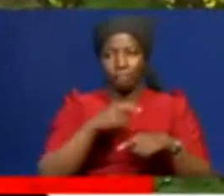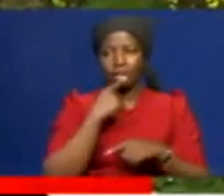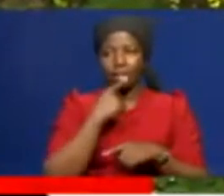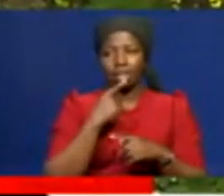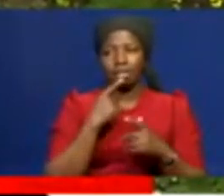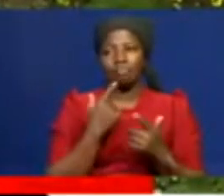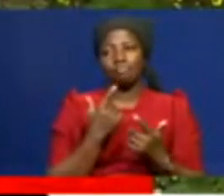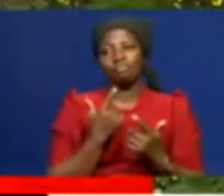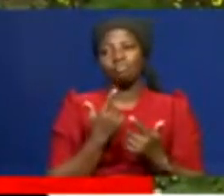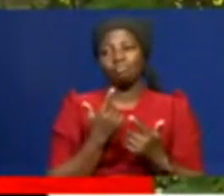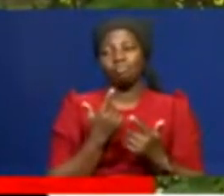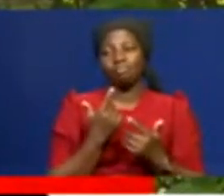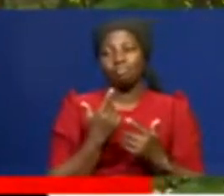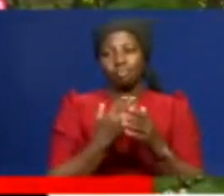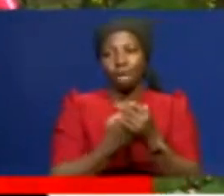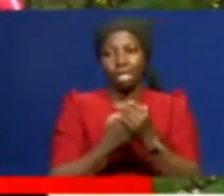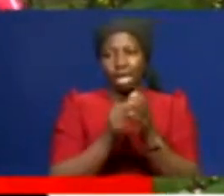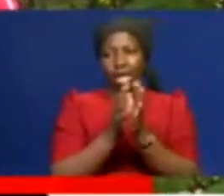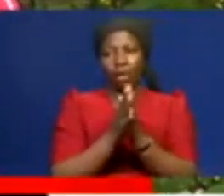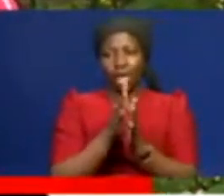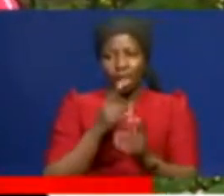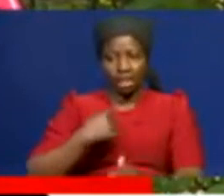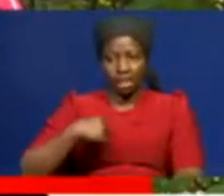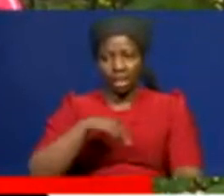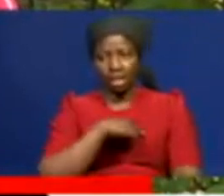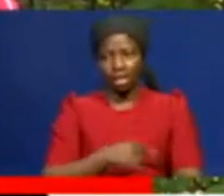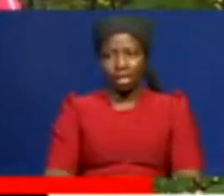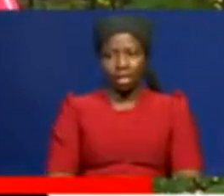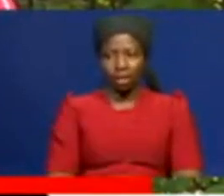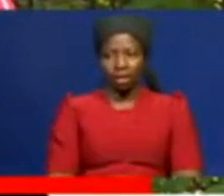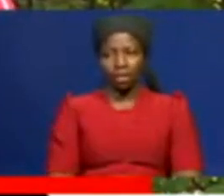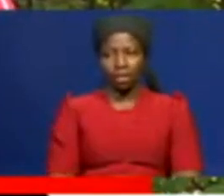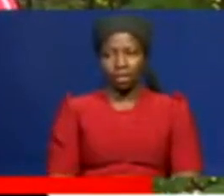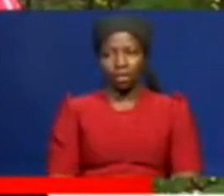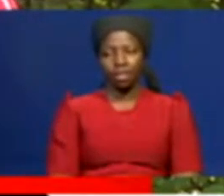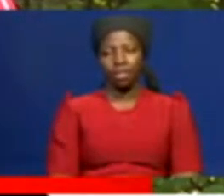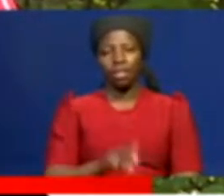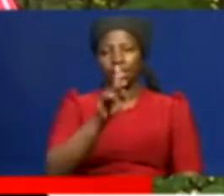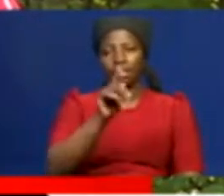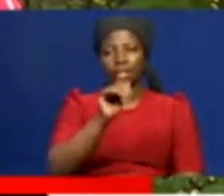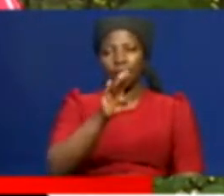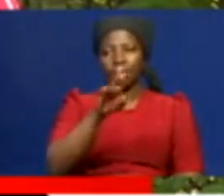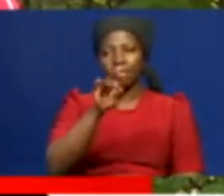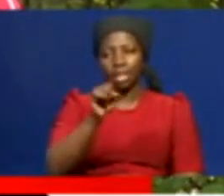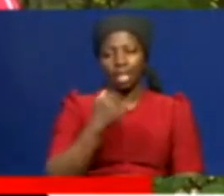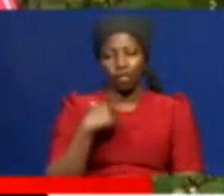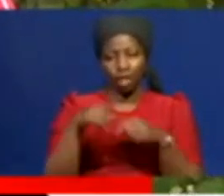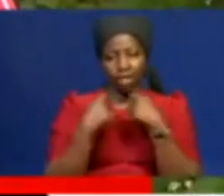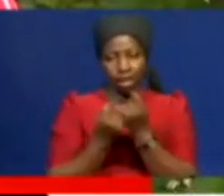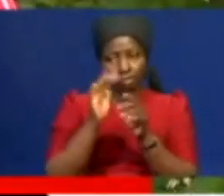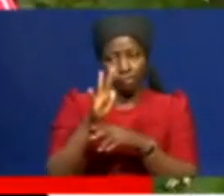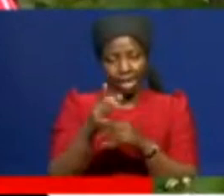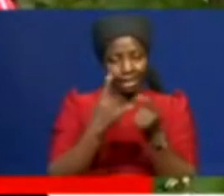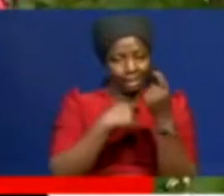with us. Just an example of Kabras, as a corporate, it has a rugby team called Kabras LFC. It's selling the name of